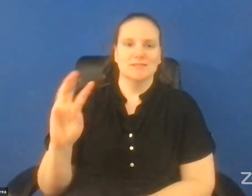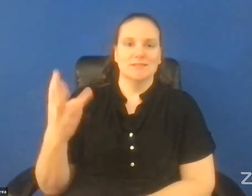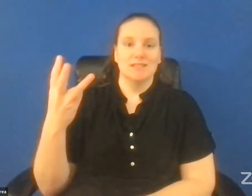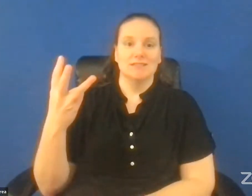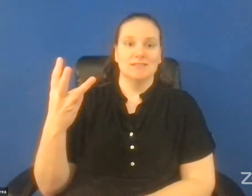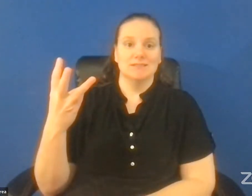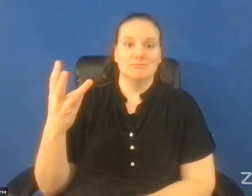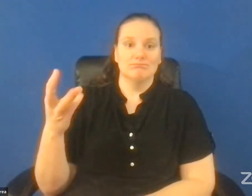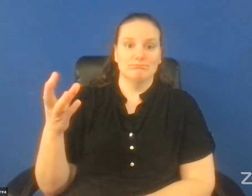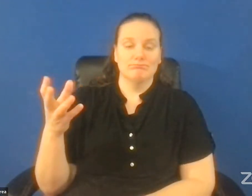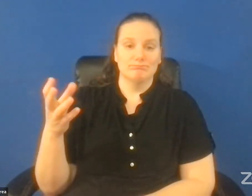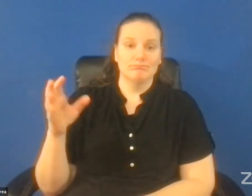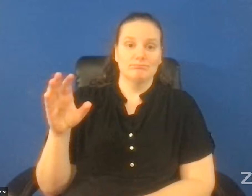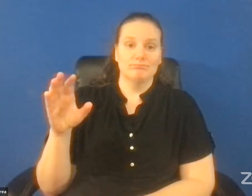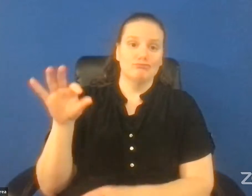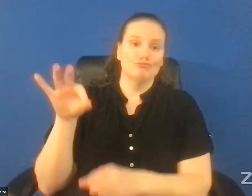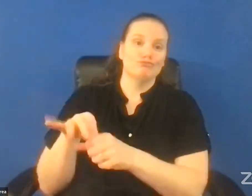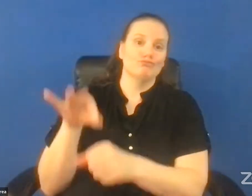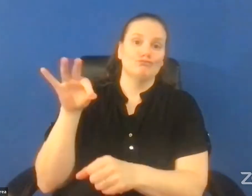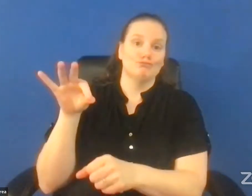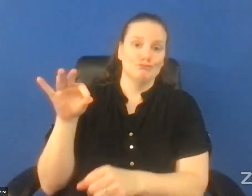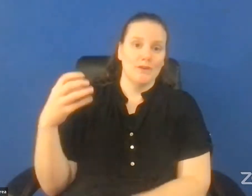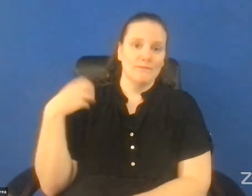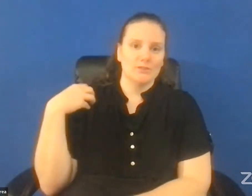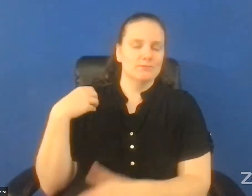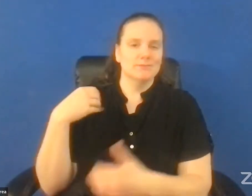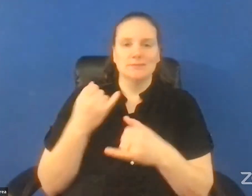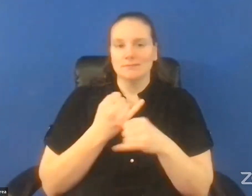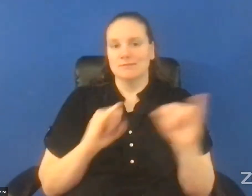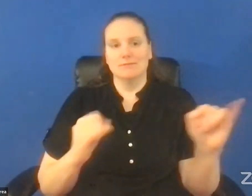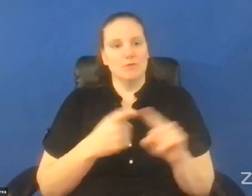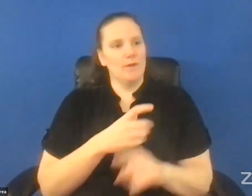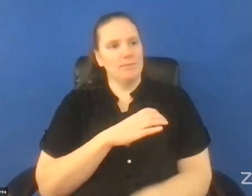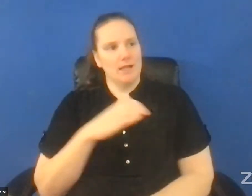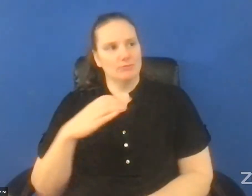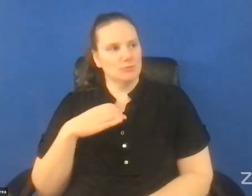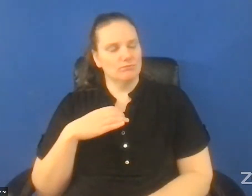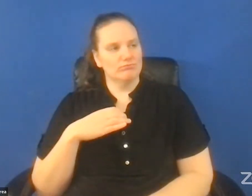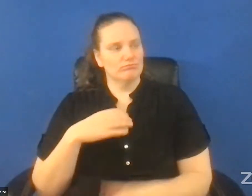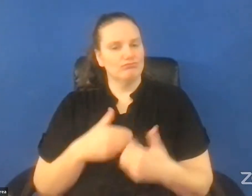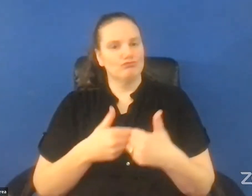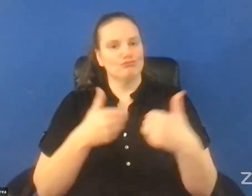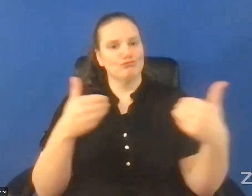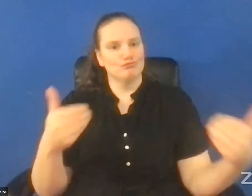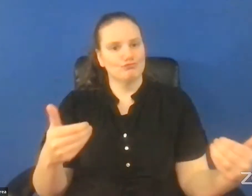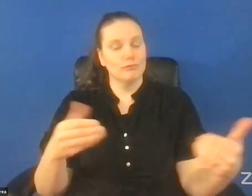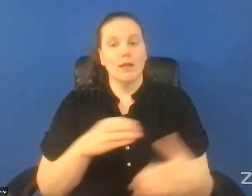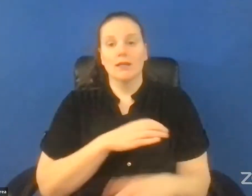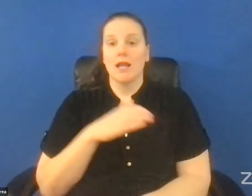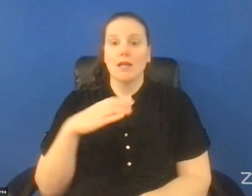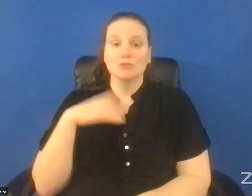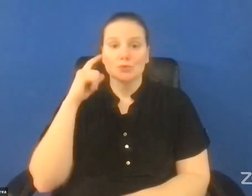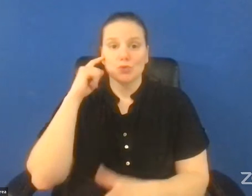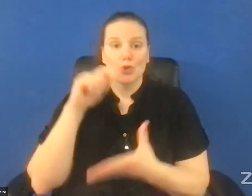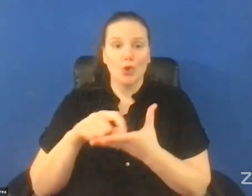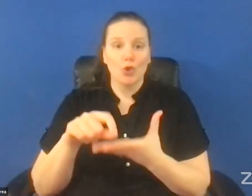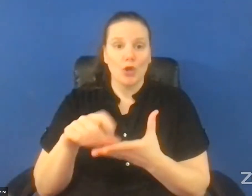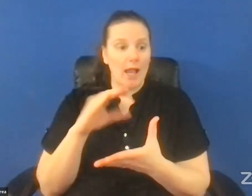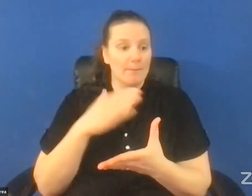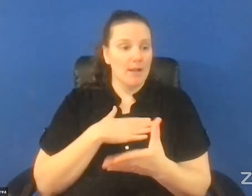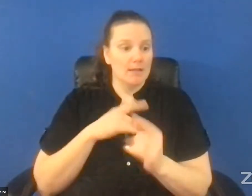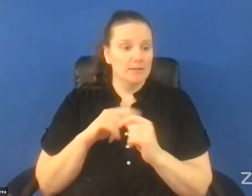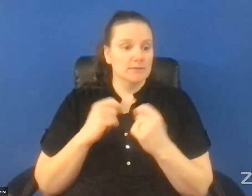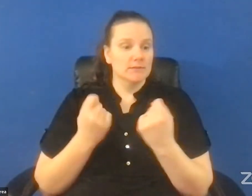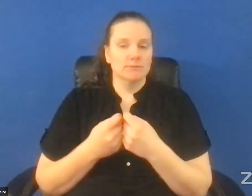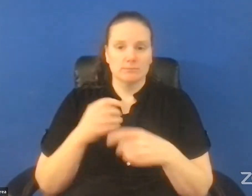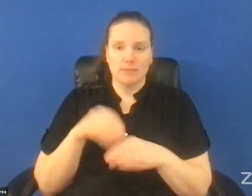official and is independent from council. So because the council clerk and my team, we are